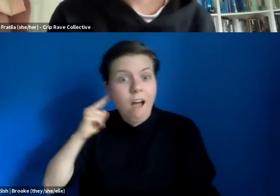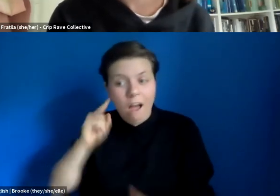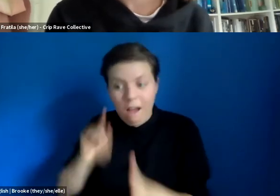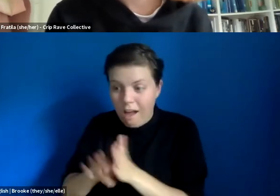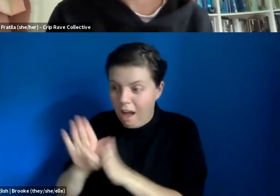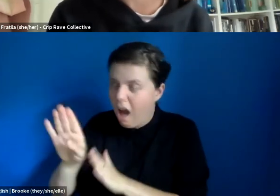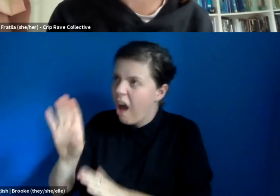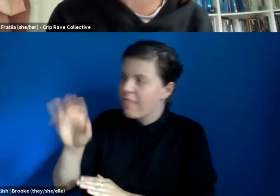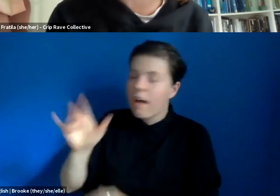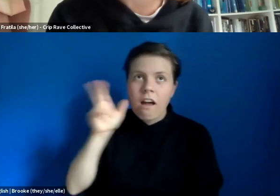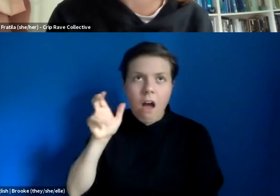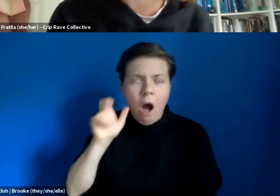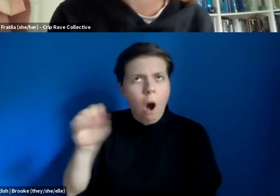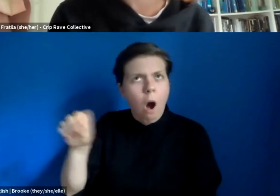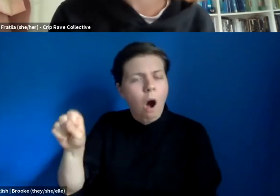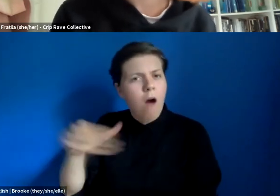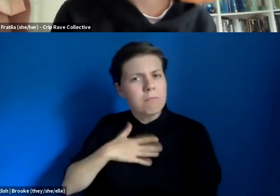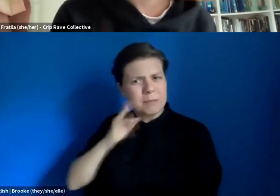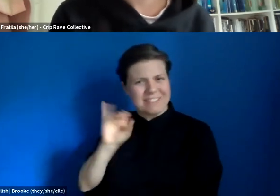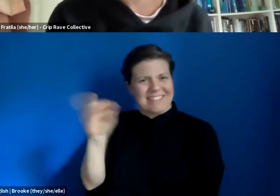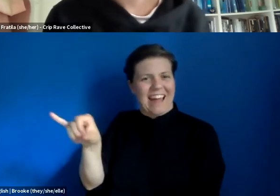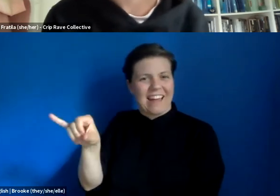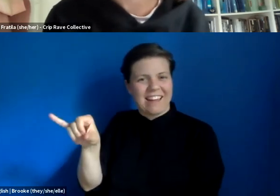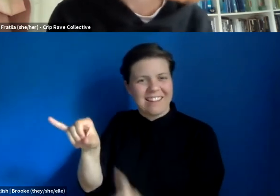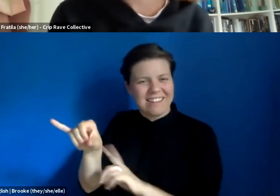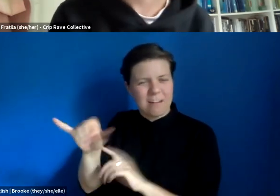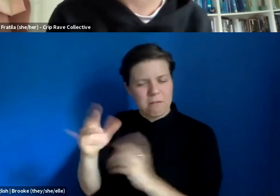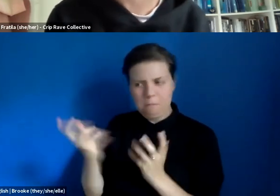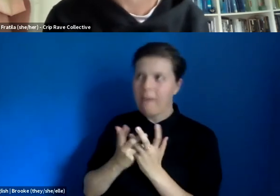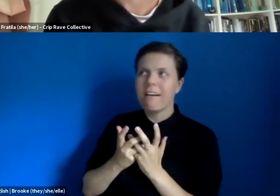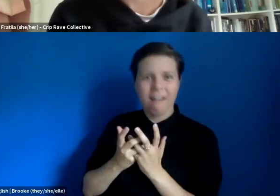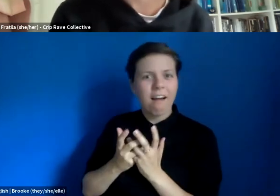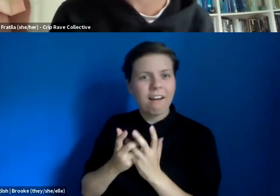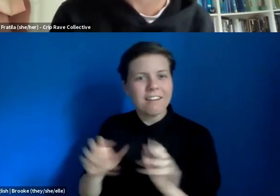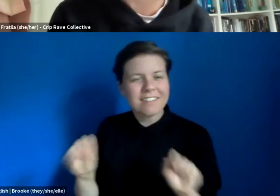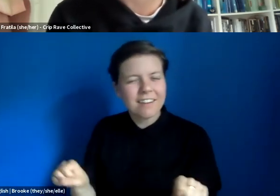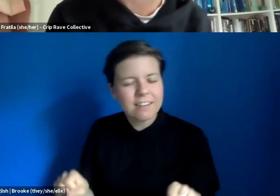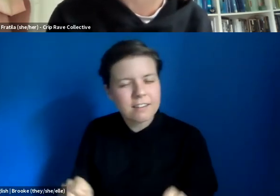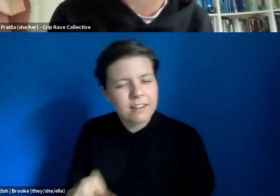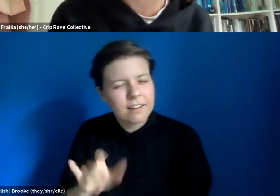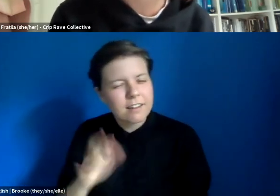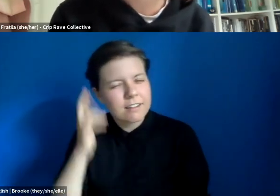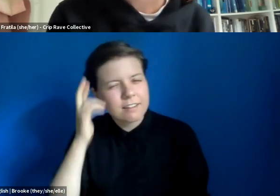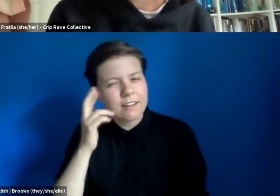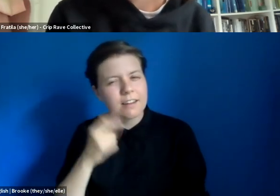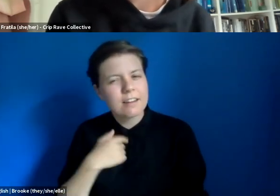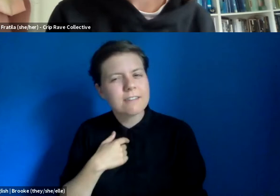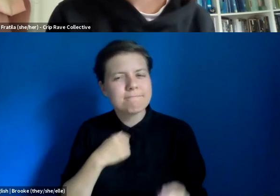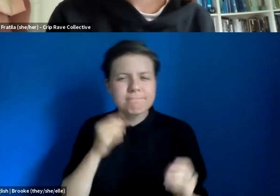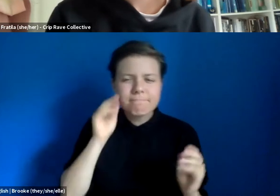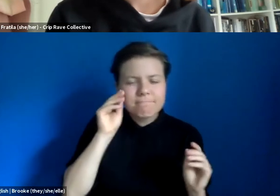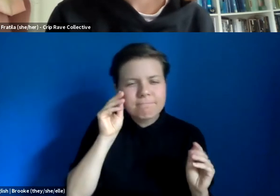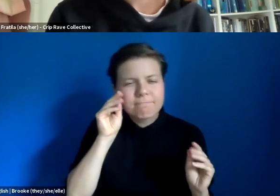so that's just to say a little bit about kind of where, in terms of like creating musical instruments, like where I've kind of,